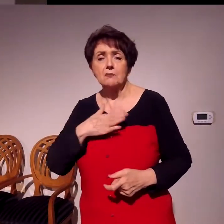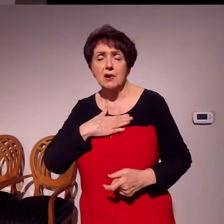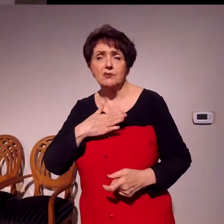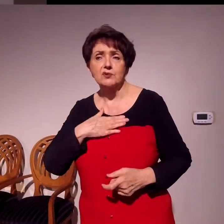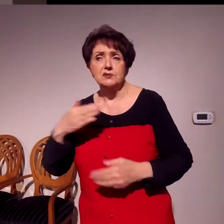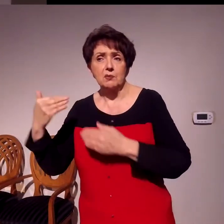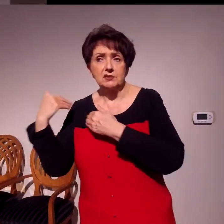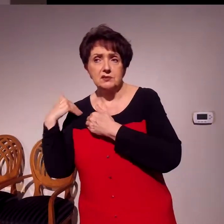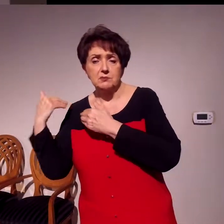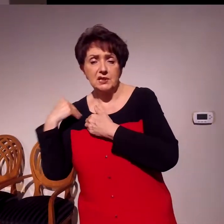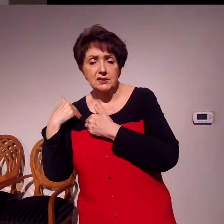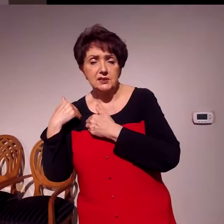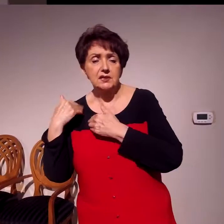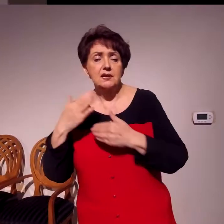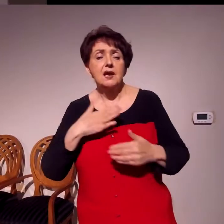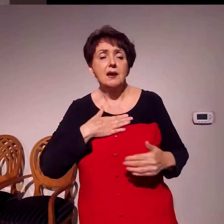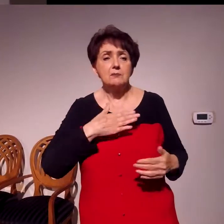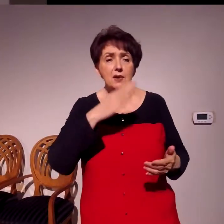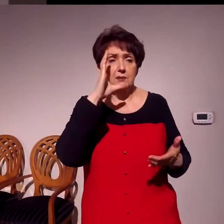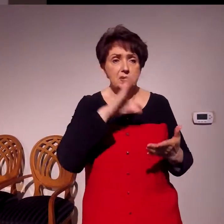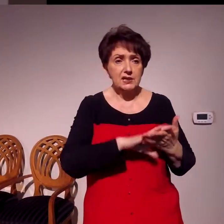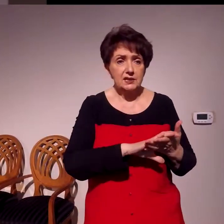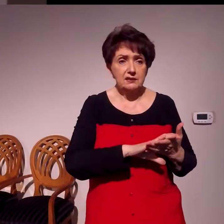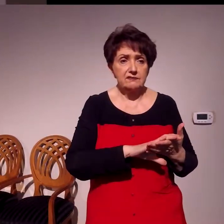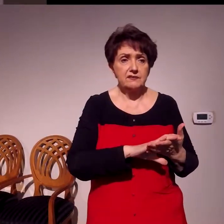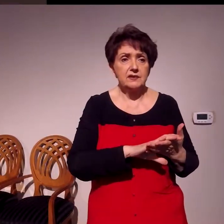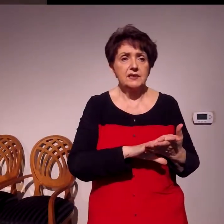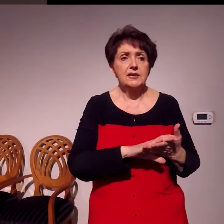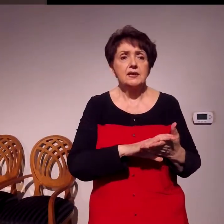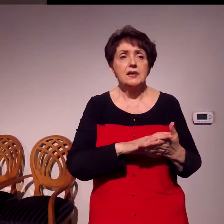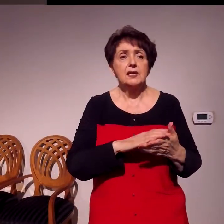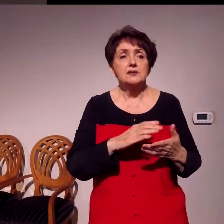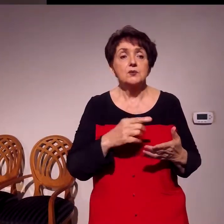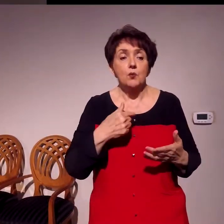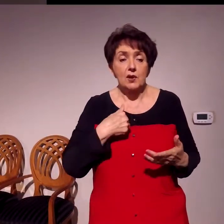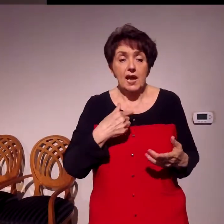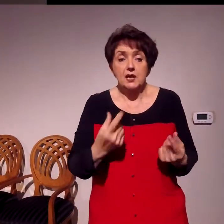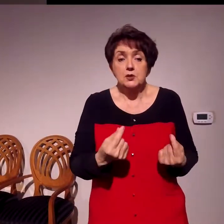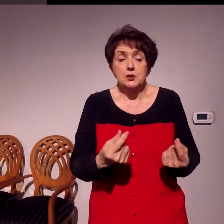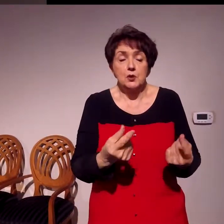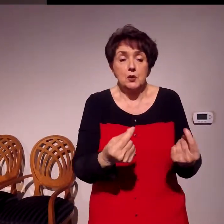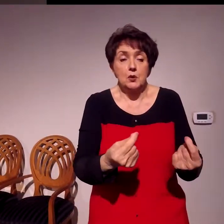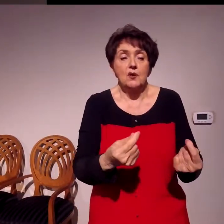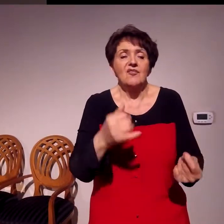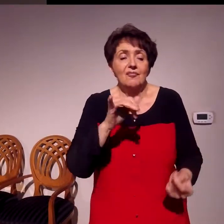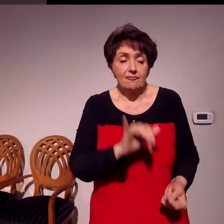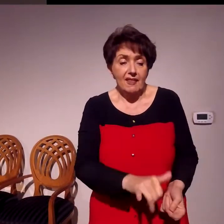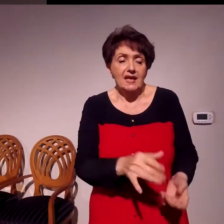I do is the value that I bring. So I better get busy